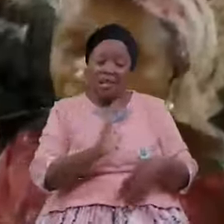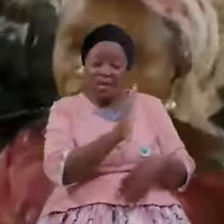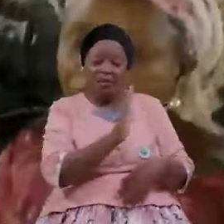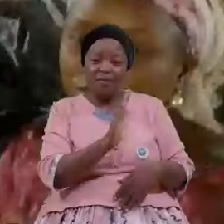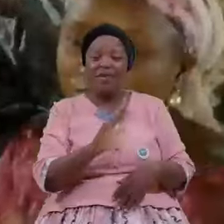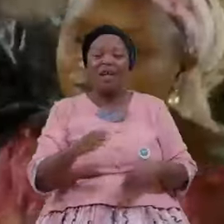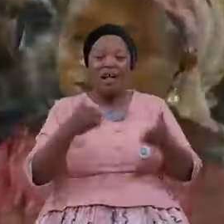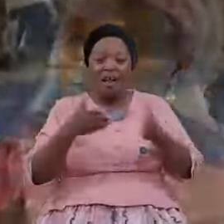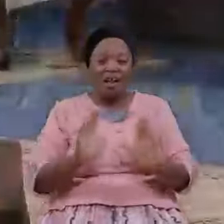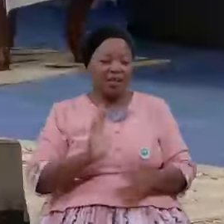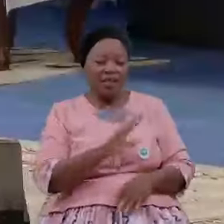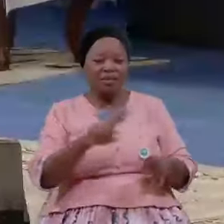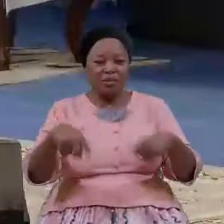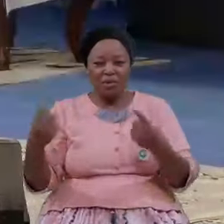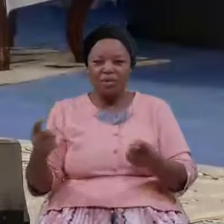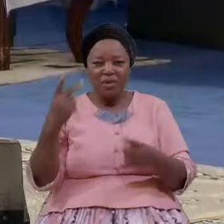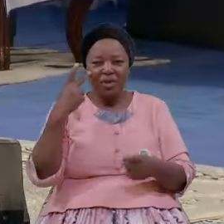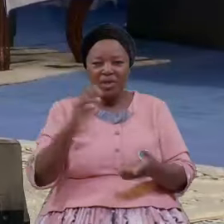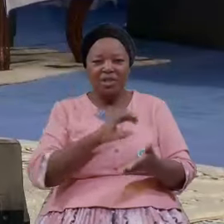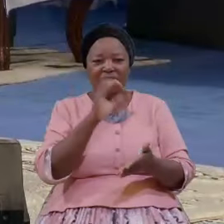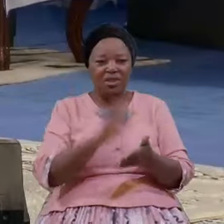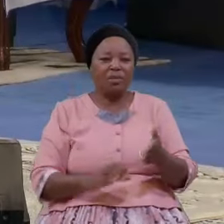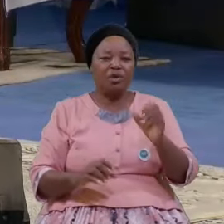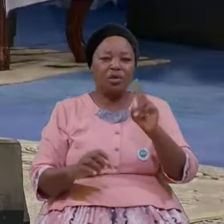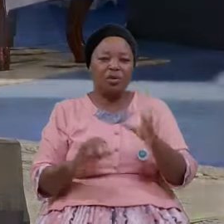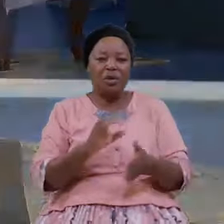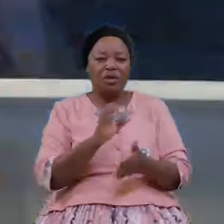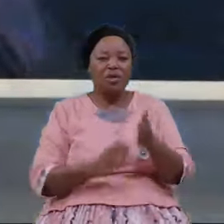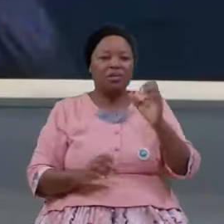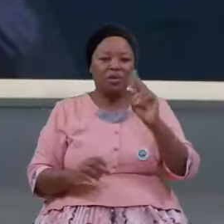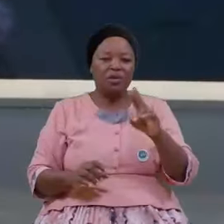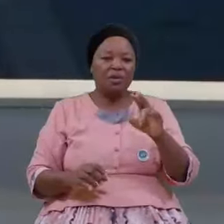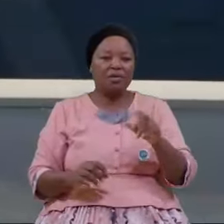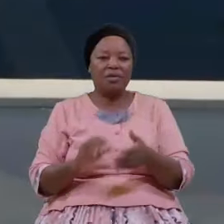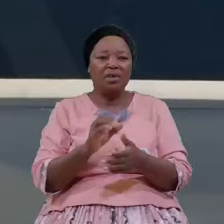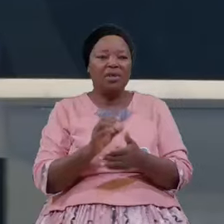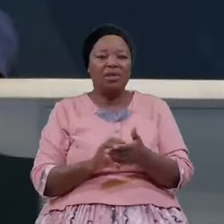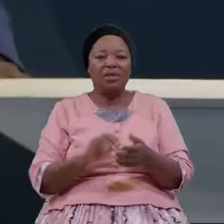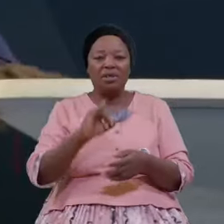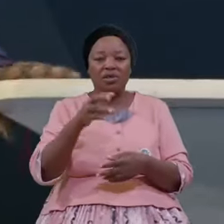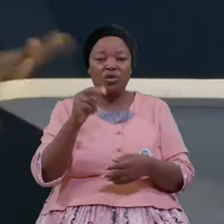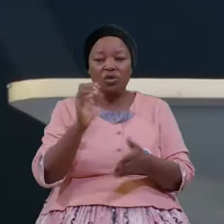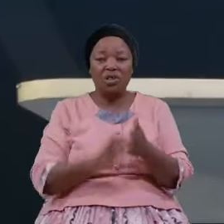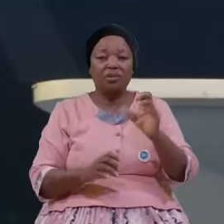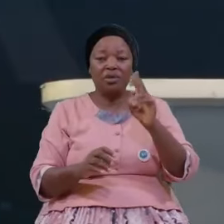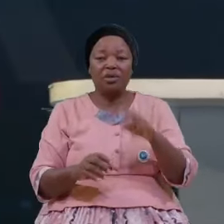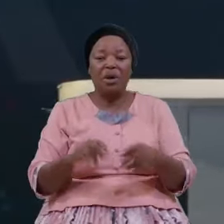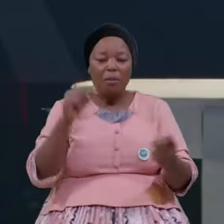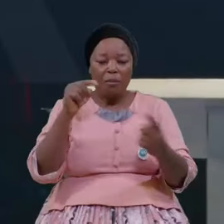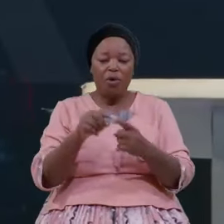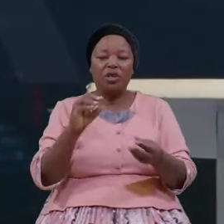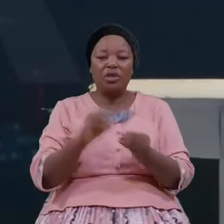go. Look at chapter 12 there. Chapter 12, we're coming to point number 3. Point number 3,